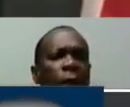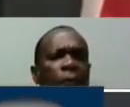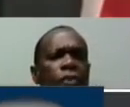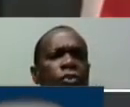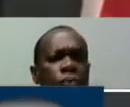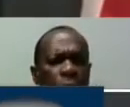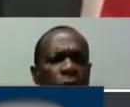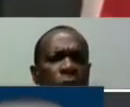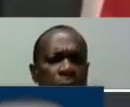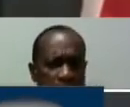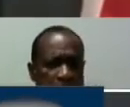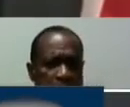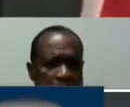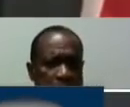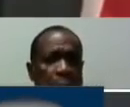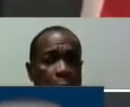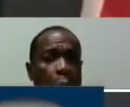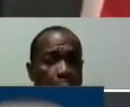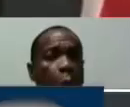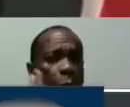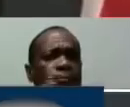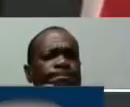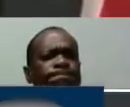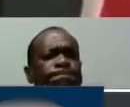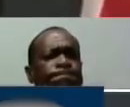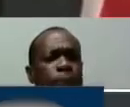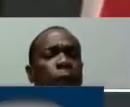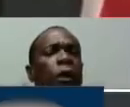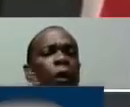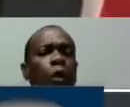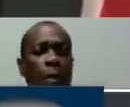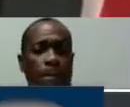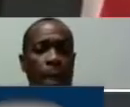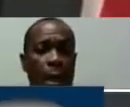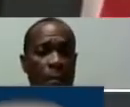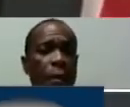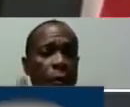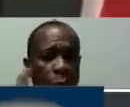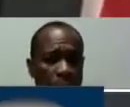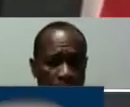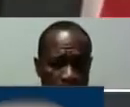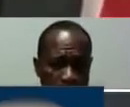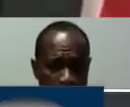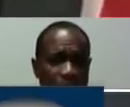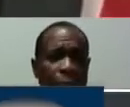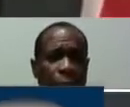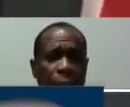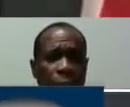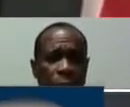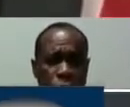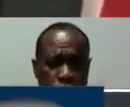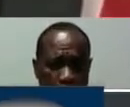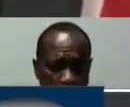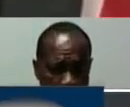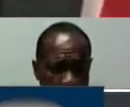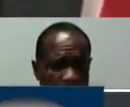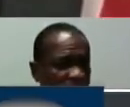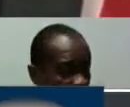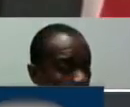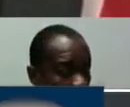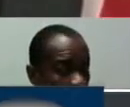General has described. When we go to the Parliament, we'll make changes where the changes are required to be made, and it will